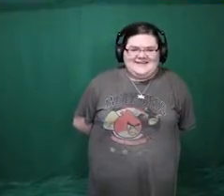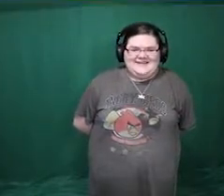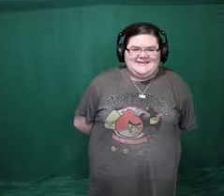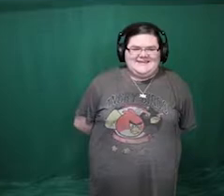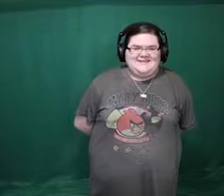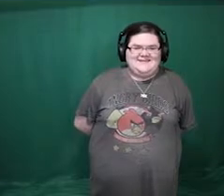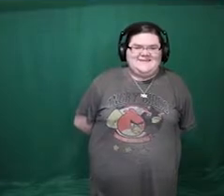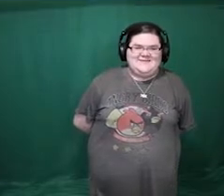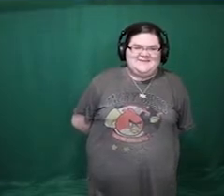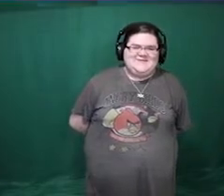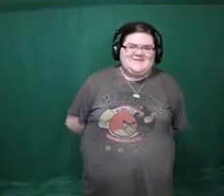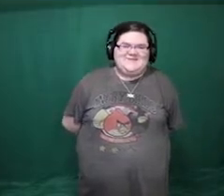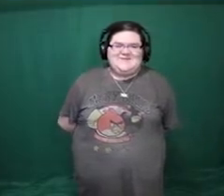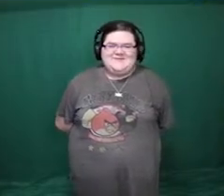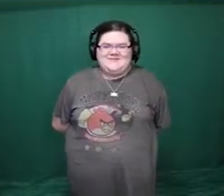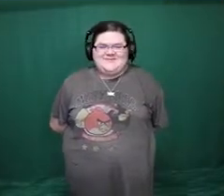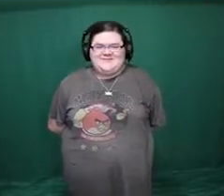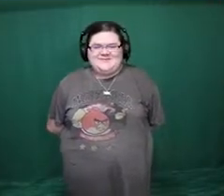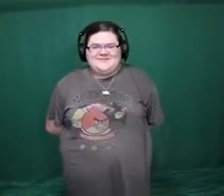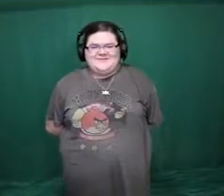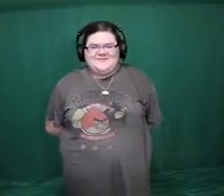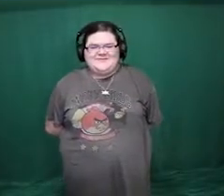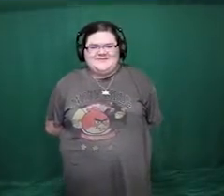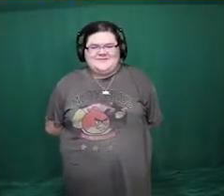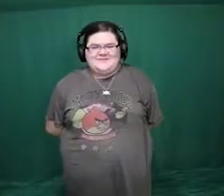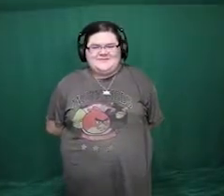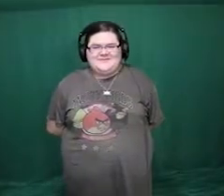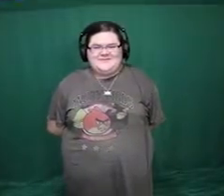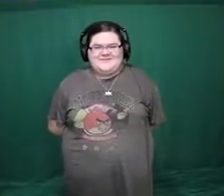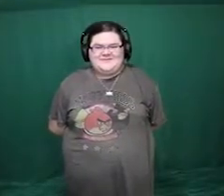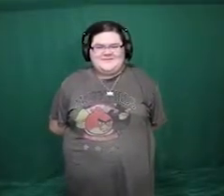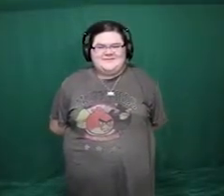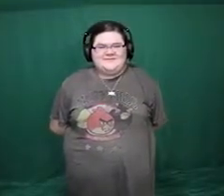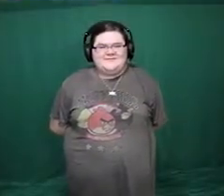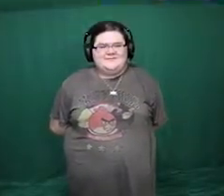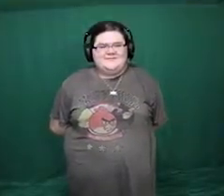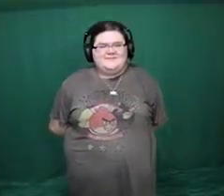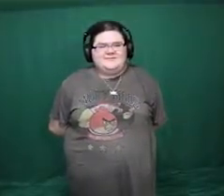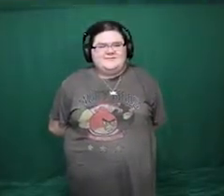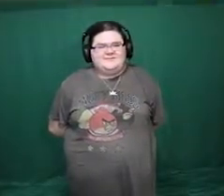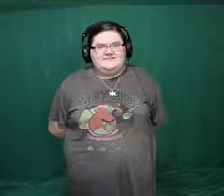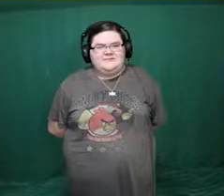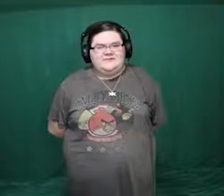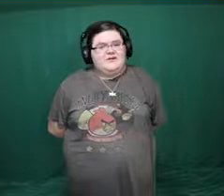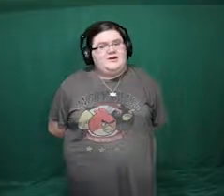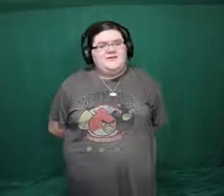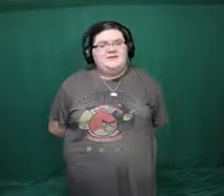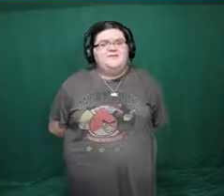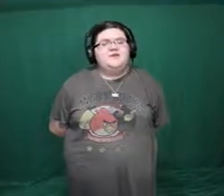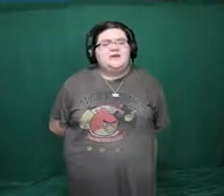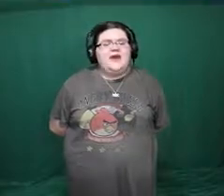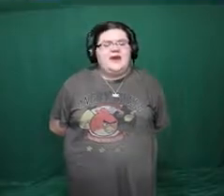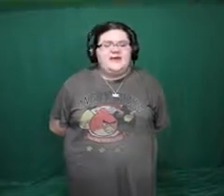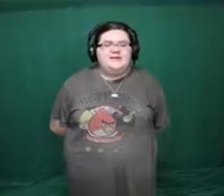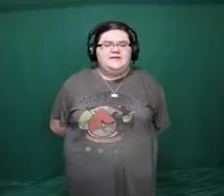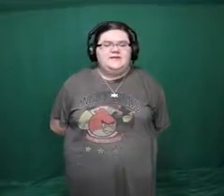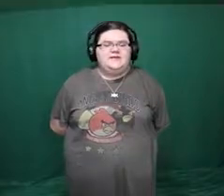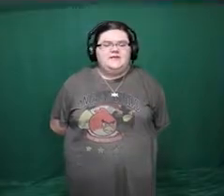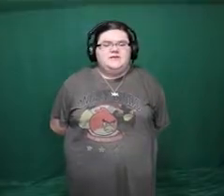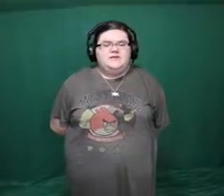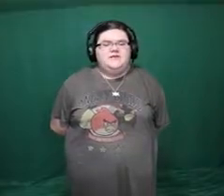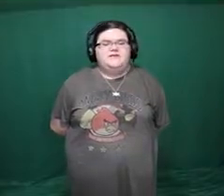but. Ethan. Nah, not for me. It's been alright, you know, so far. Well, I mean, if you get